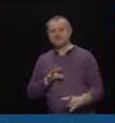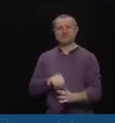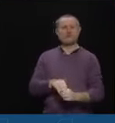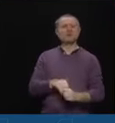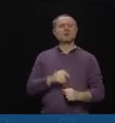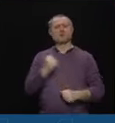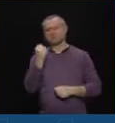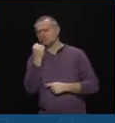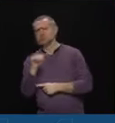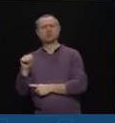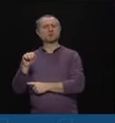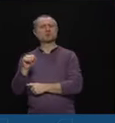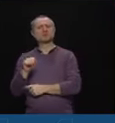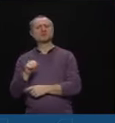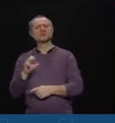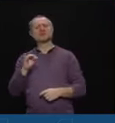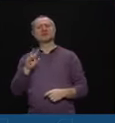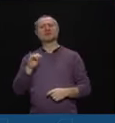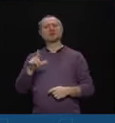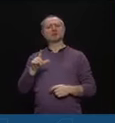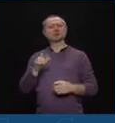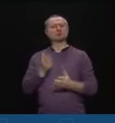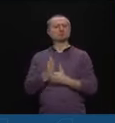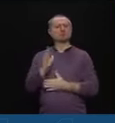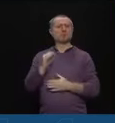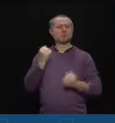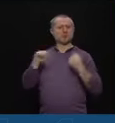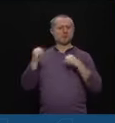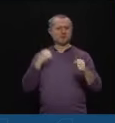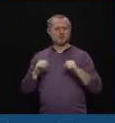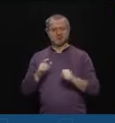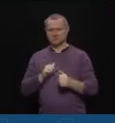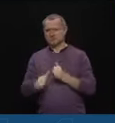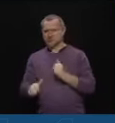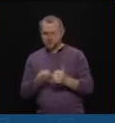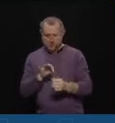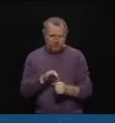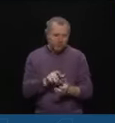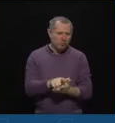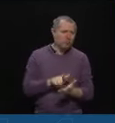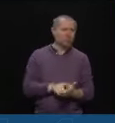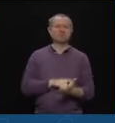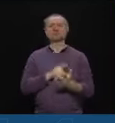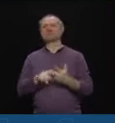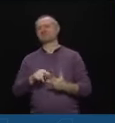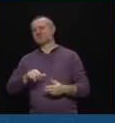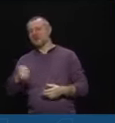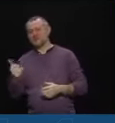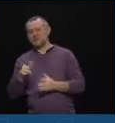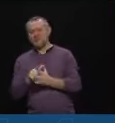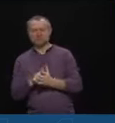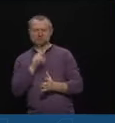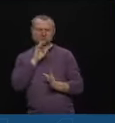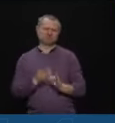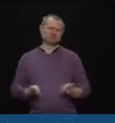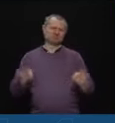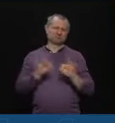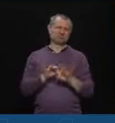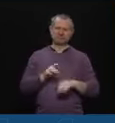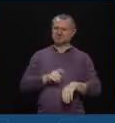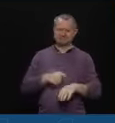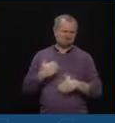the 60s, and how we got laws passed, voting rights laws, civil rights laws that were so important at the time. And then, of course, this is where